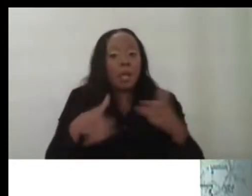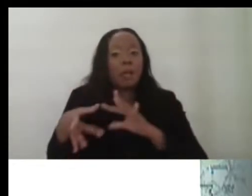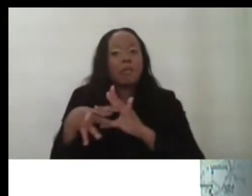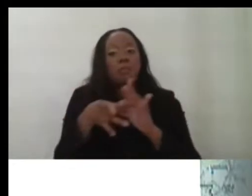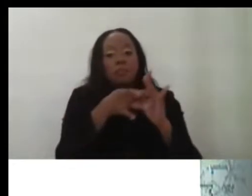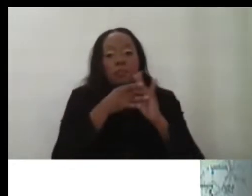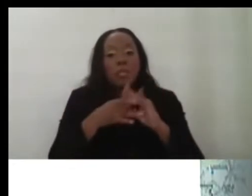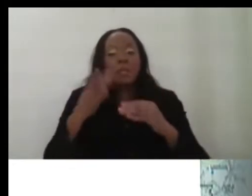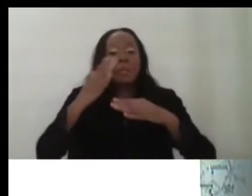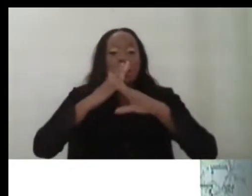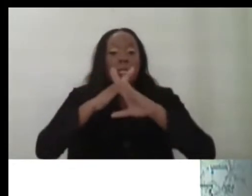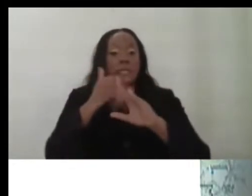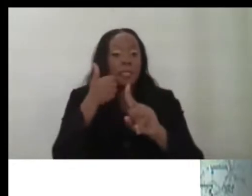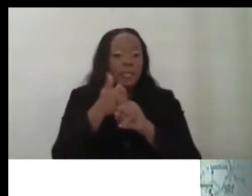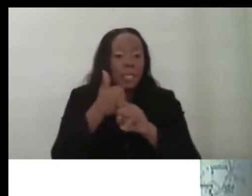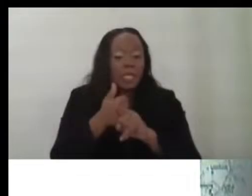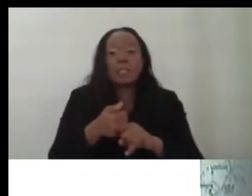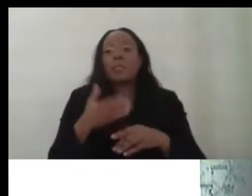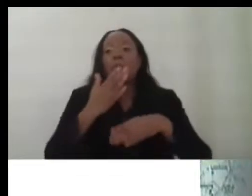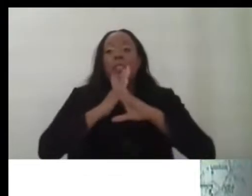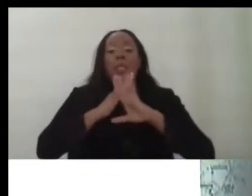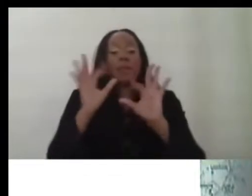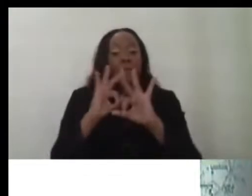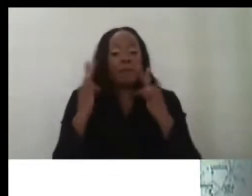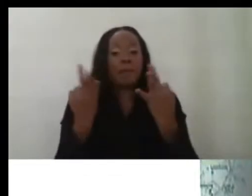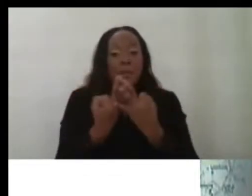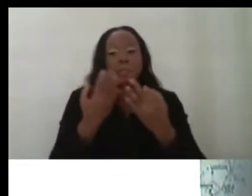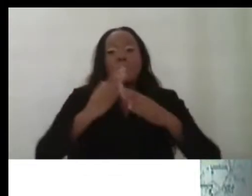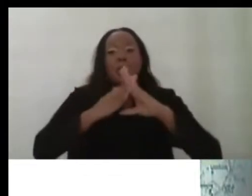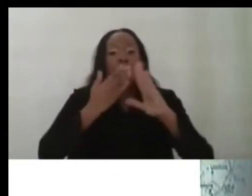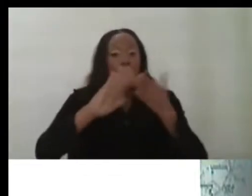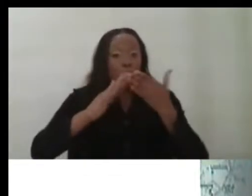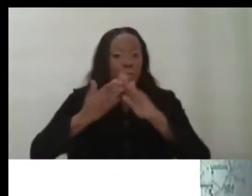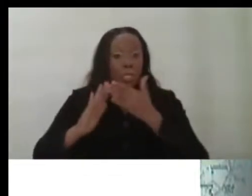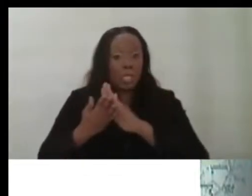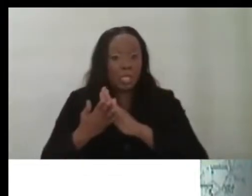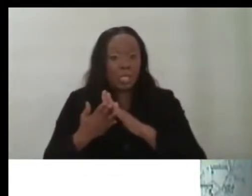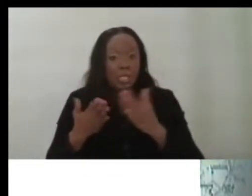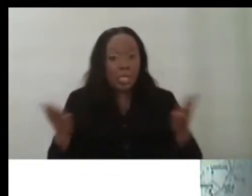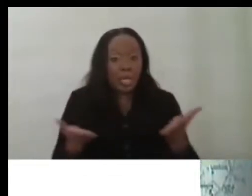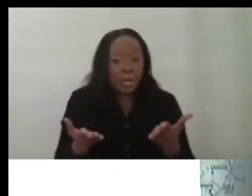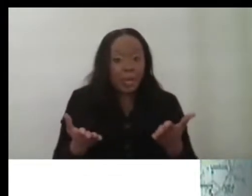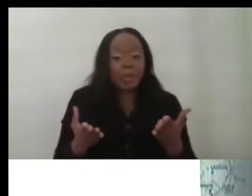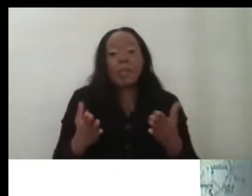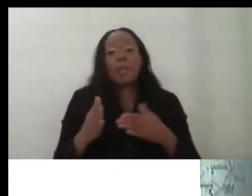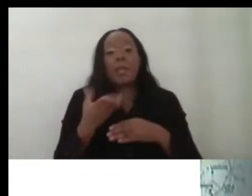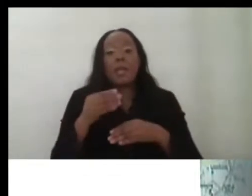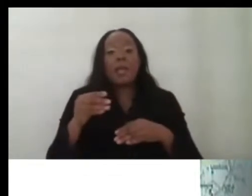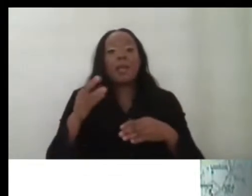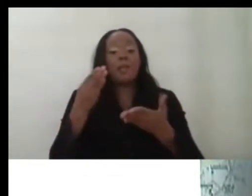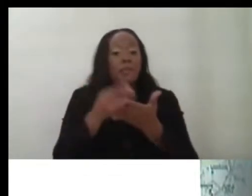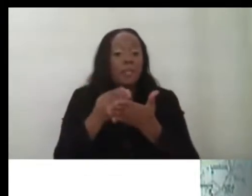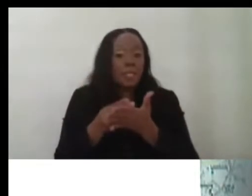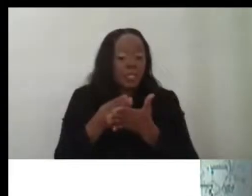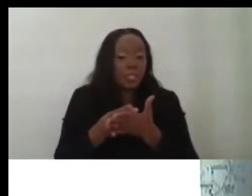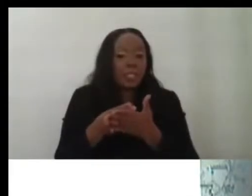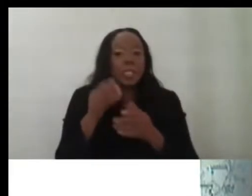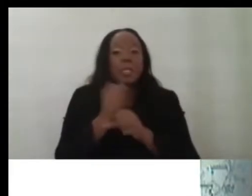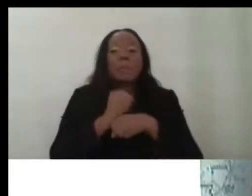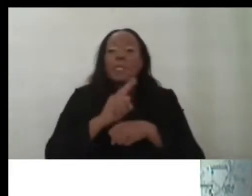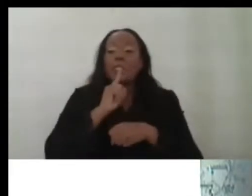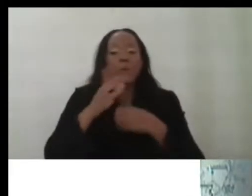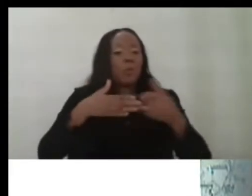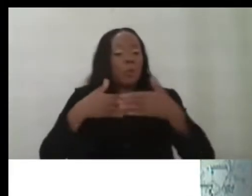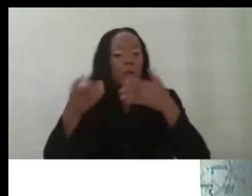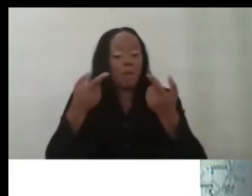Let's protect ourselves, our loved ones, and our community, not just physically, but financially. Let's ensure that, come what may,